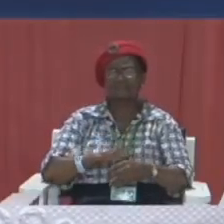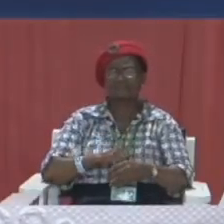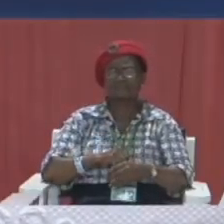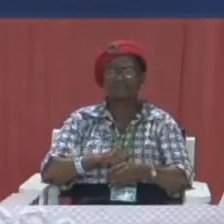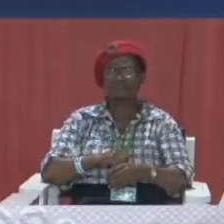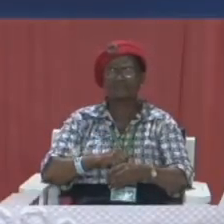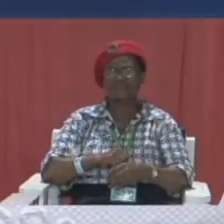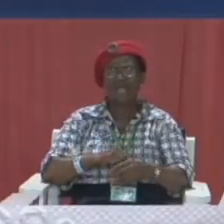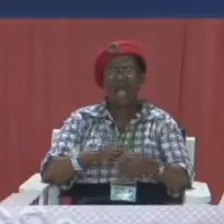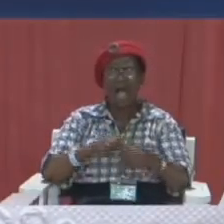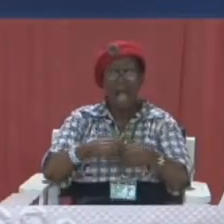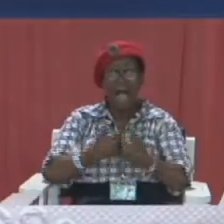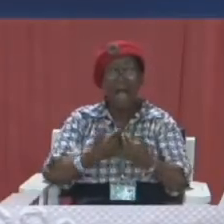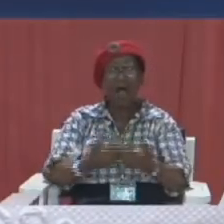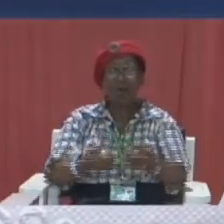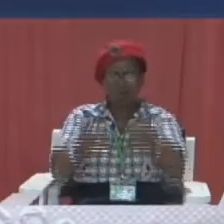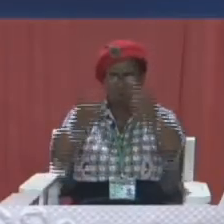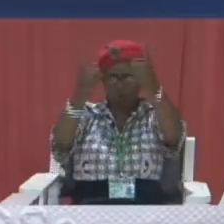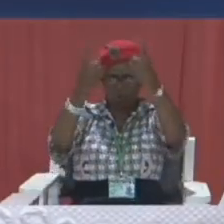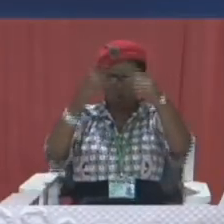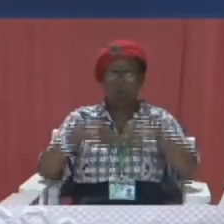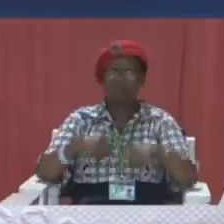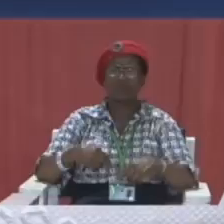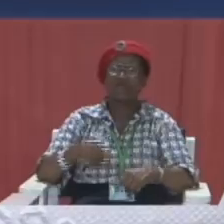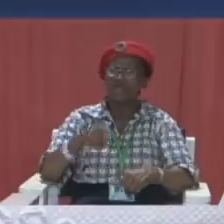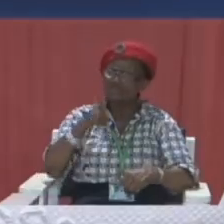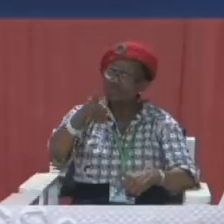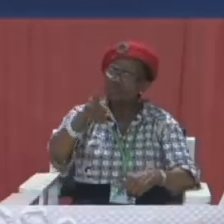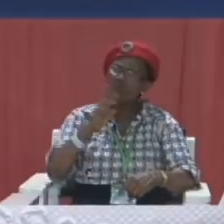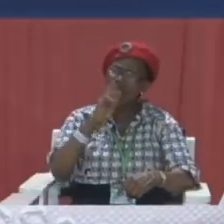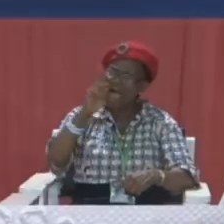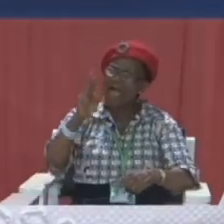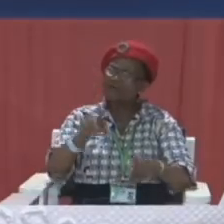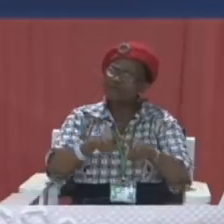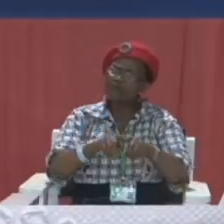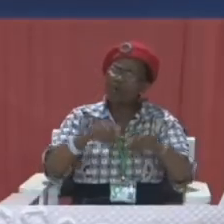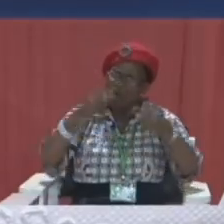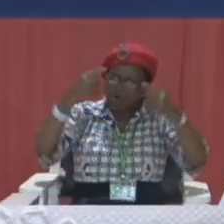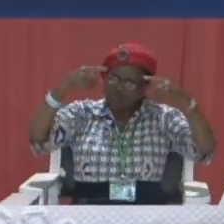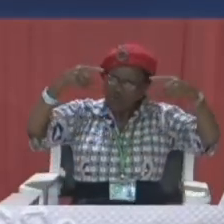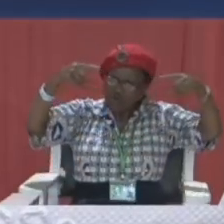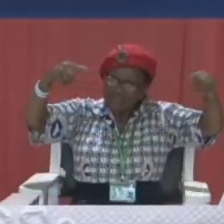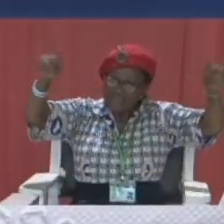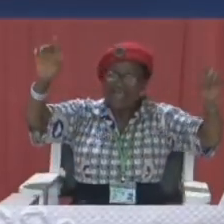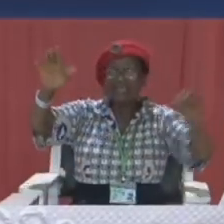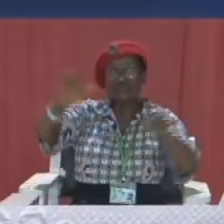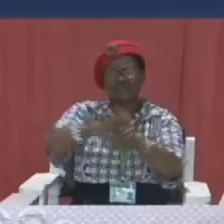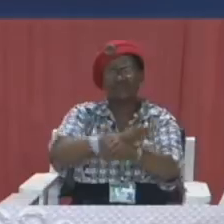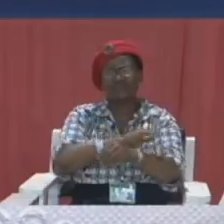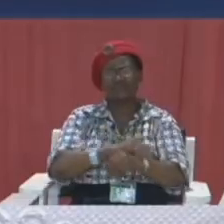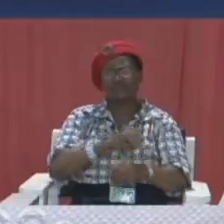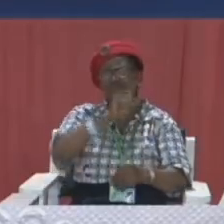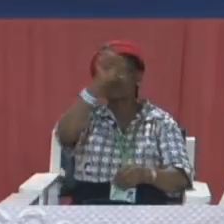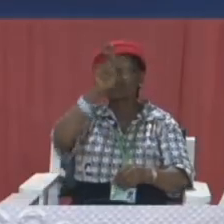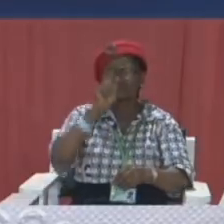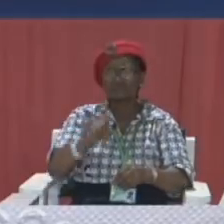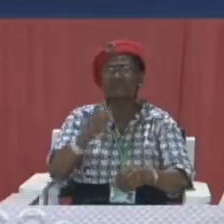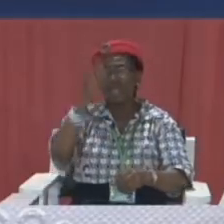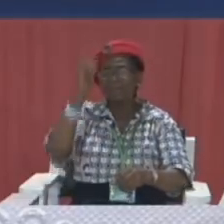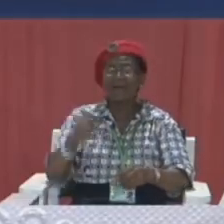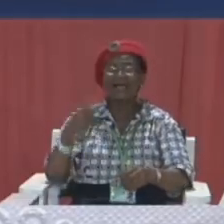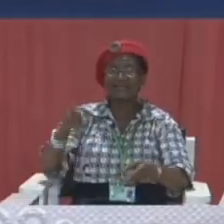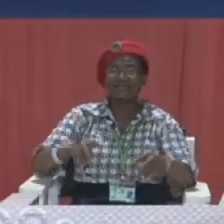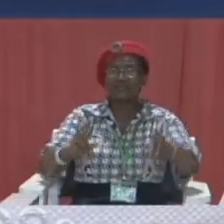How come you are so successful? Ese to je wo nikan lo sori re bayi. By the way, one of the